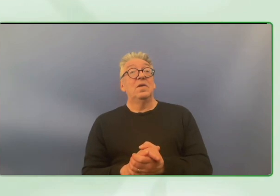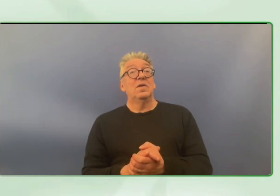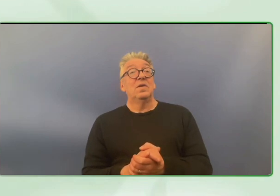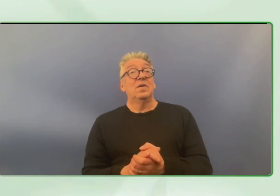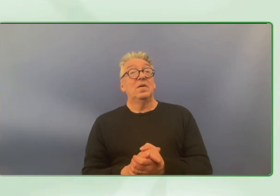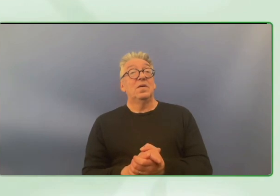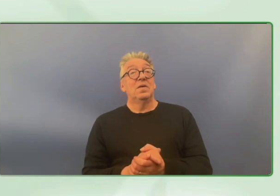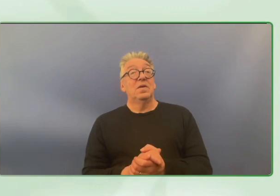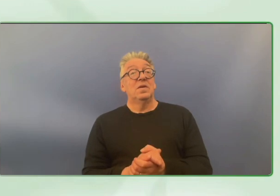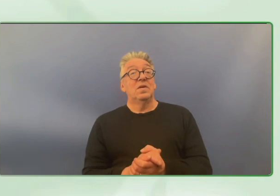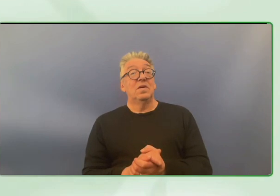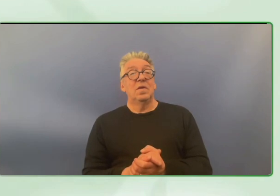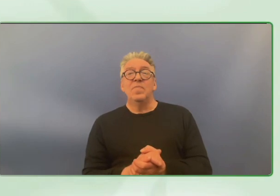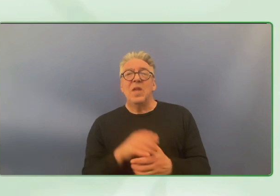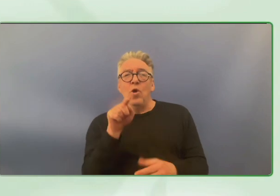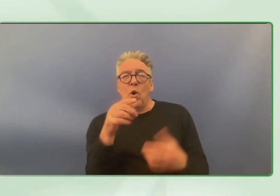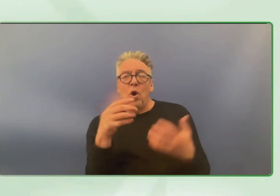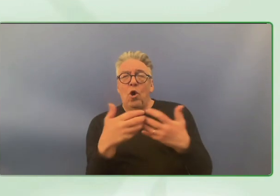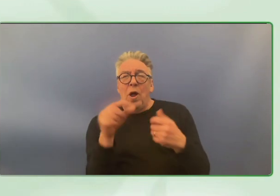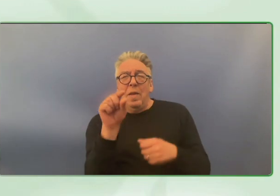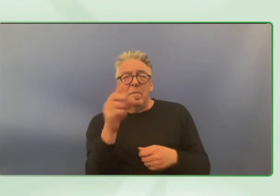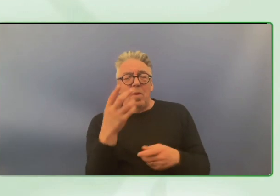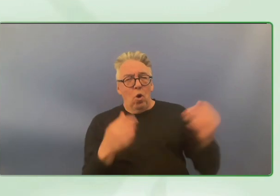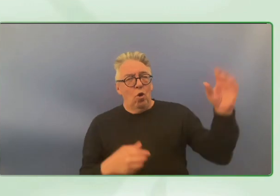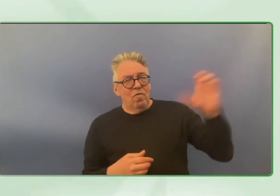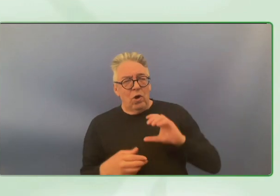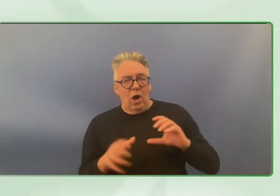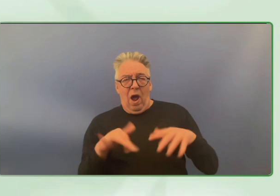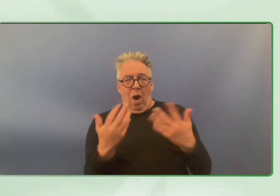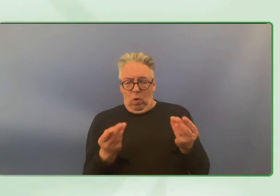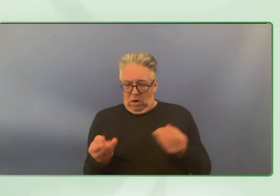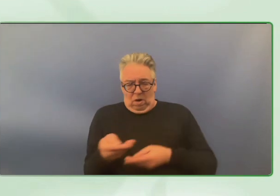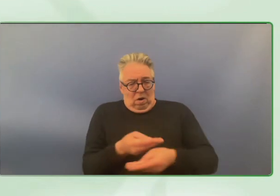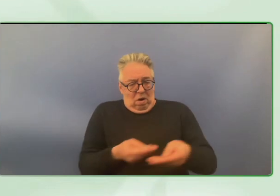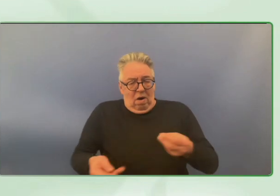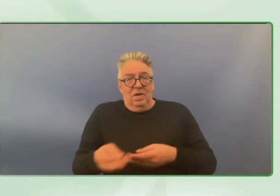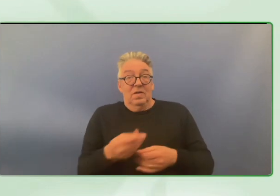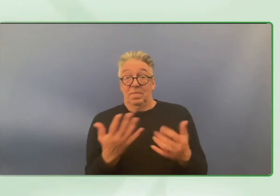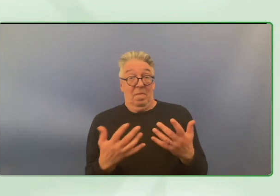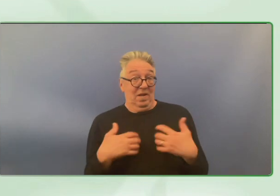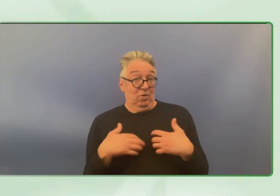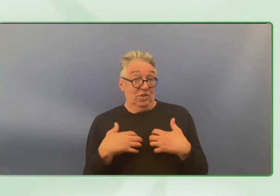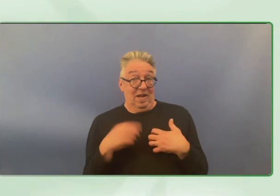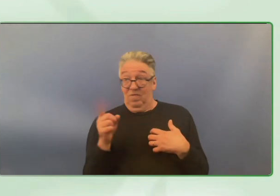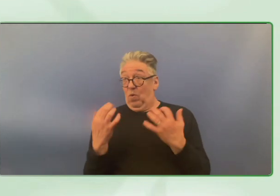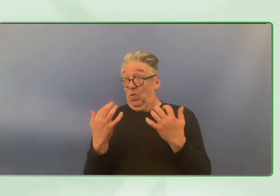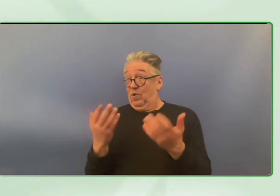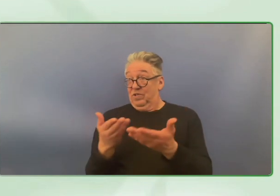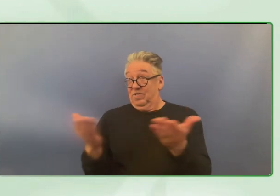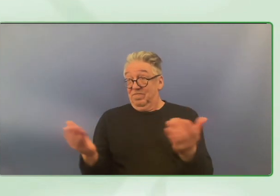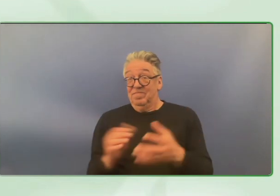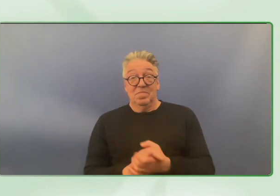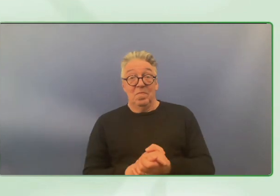Yeah, and you also told us a little bit about the funding, how you're doing this, because it might be interesting to the audience. So a lot